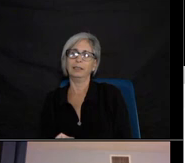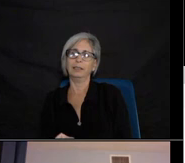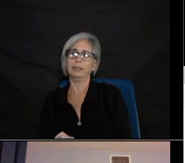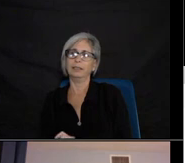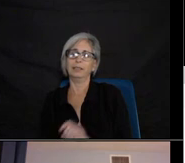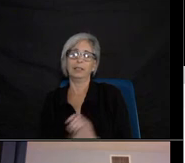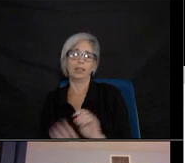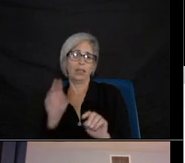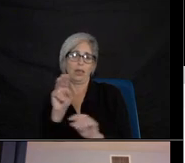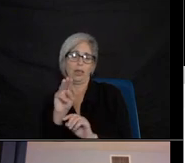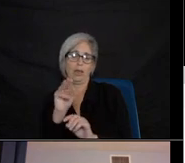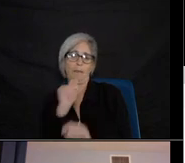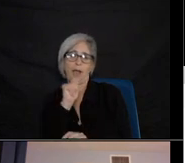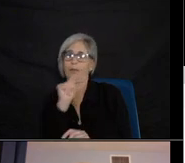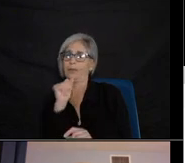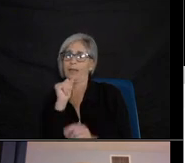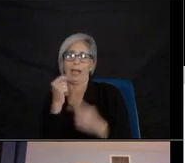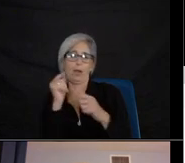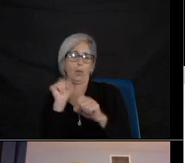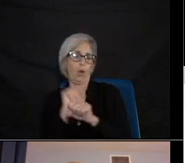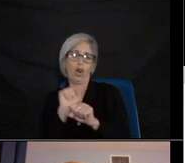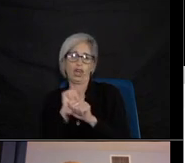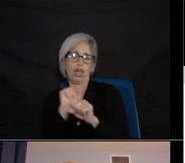Your microphone's not working right now.